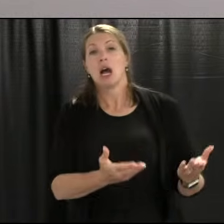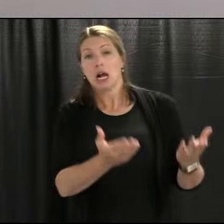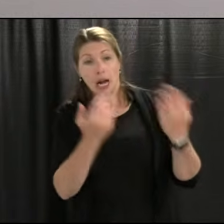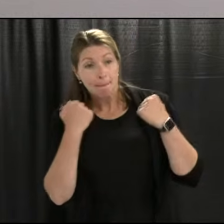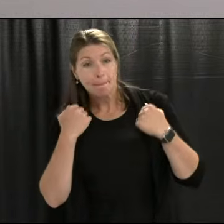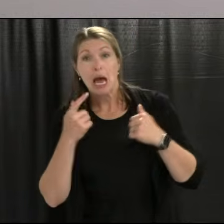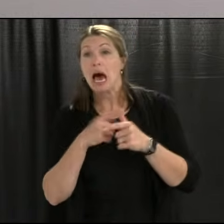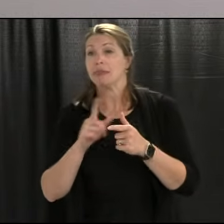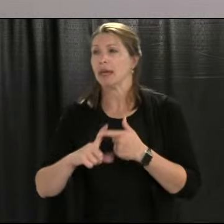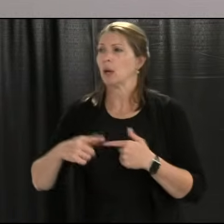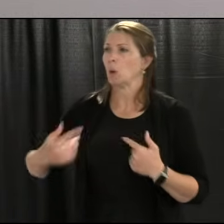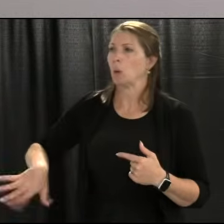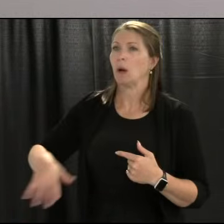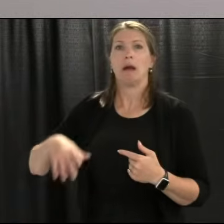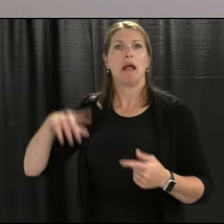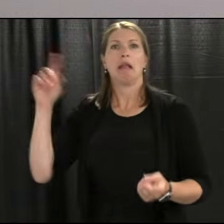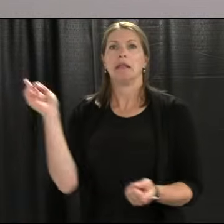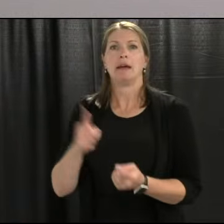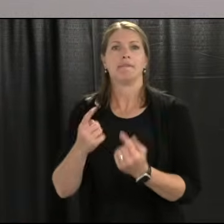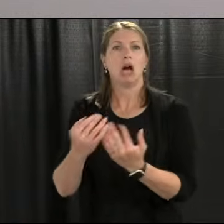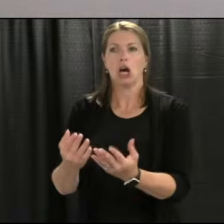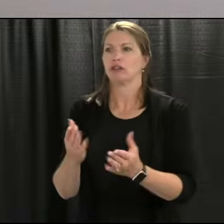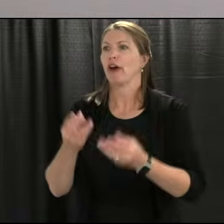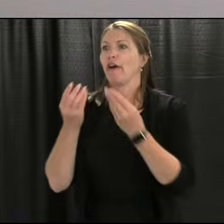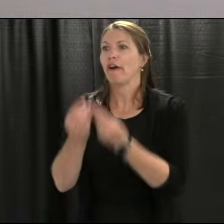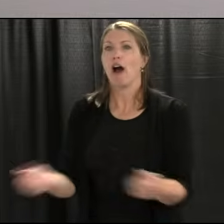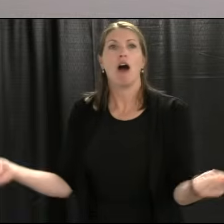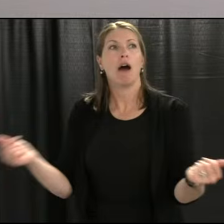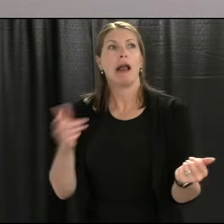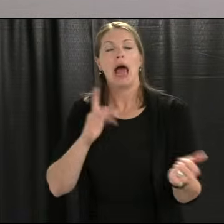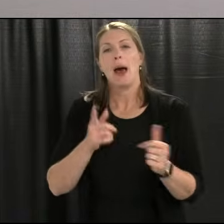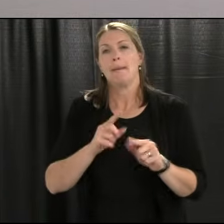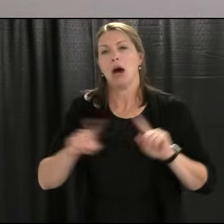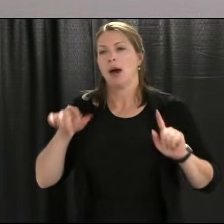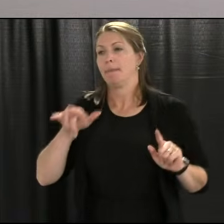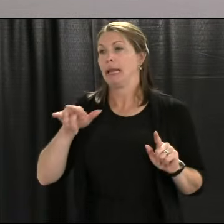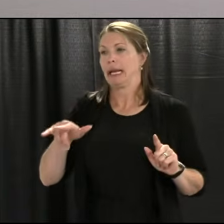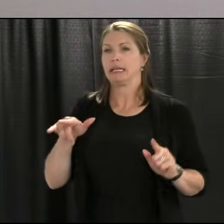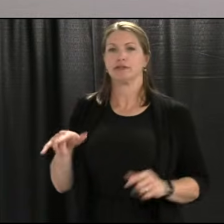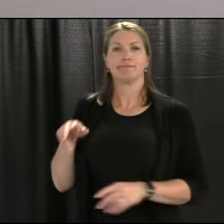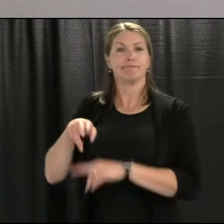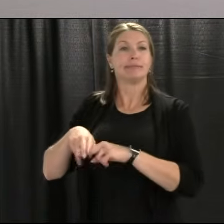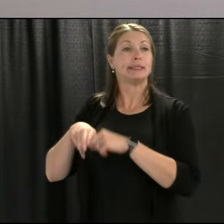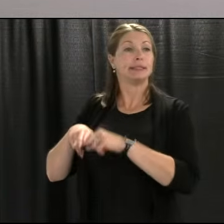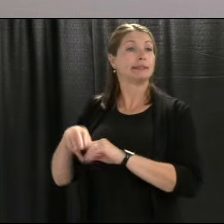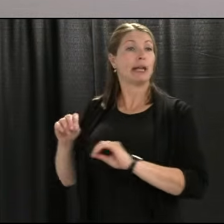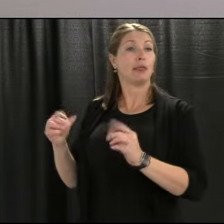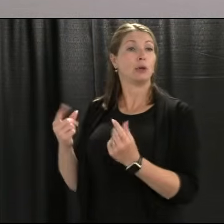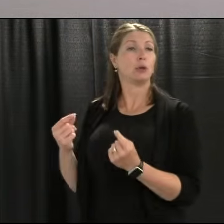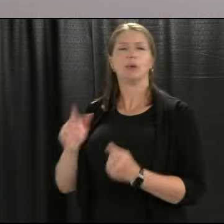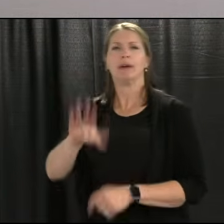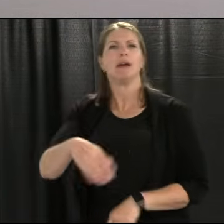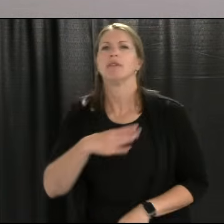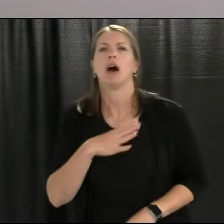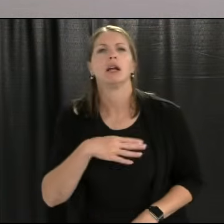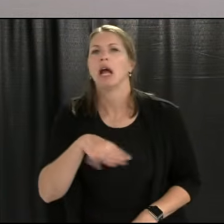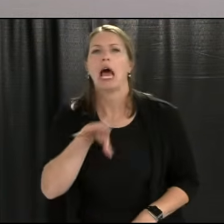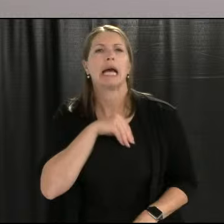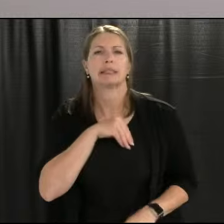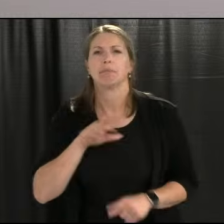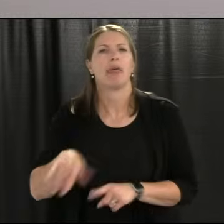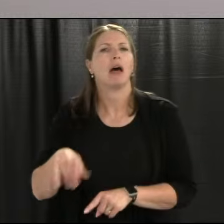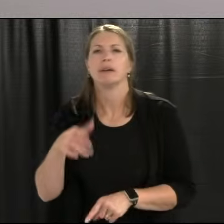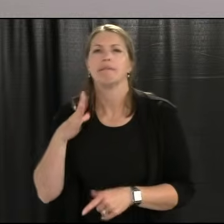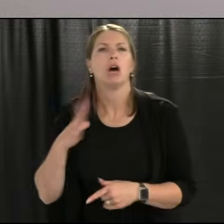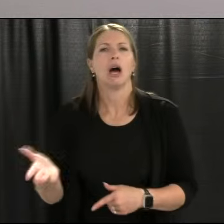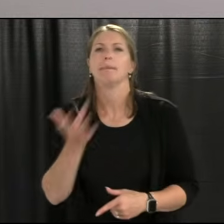long. As you mentioned, a fire in Central, one in CBN, and now, of course, one in Paddy's Pond, with others popping up almost every day. Now, I know some are close to